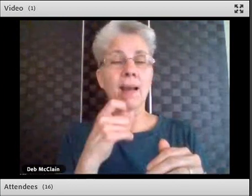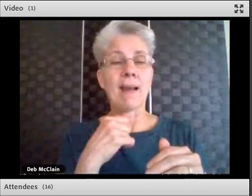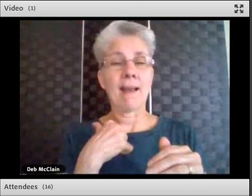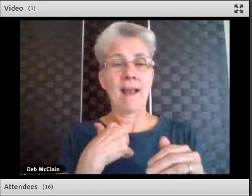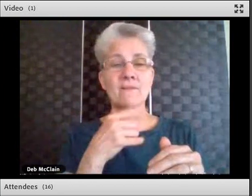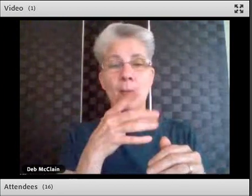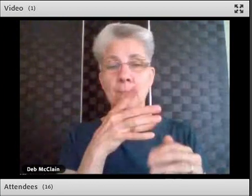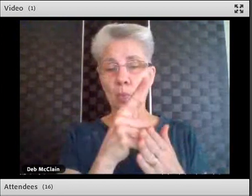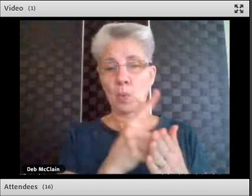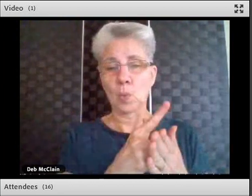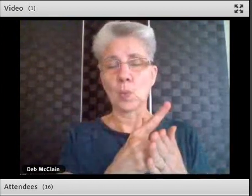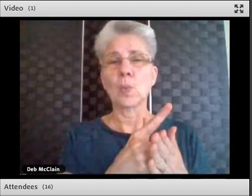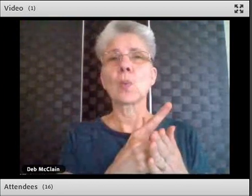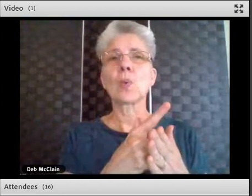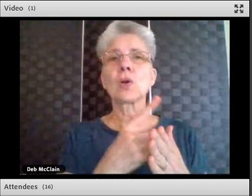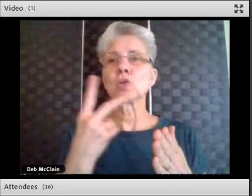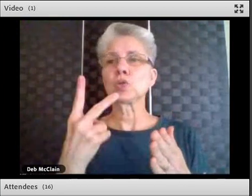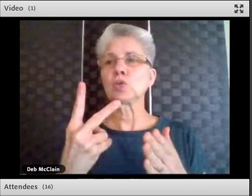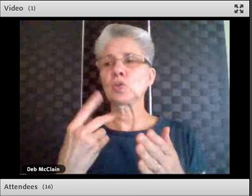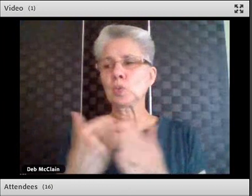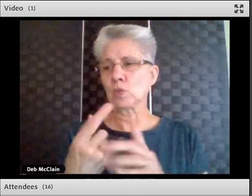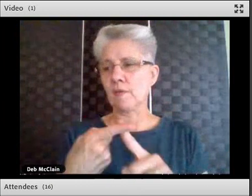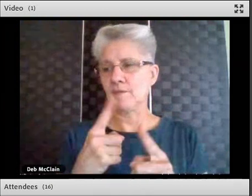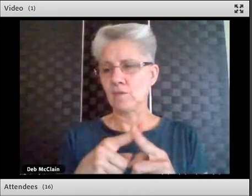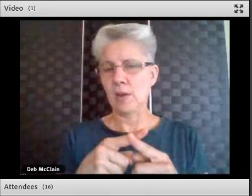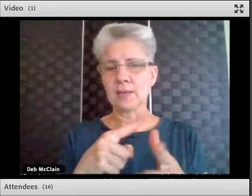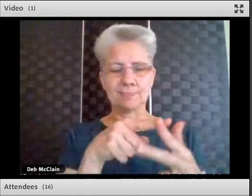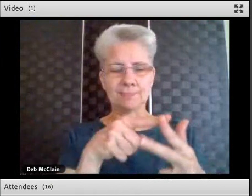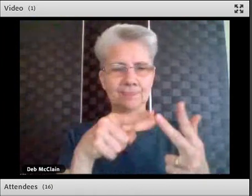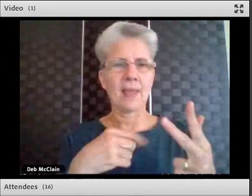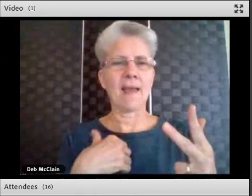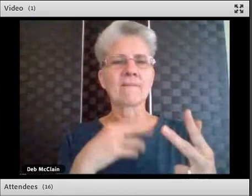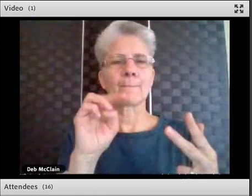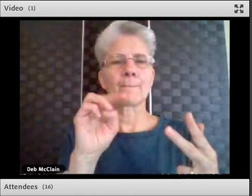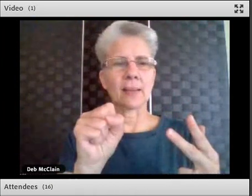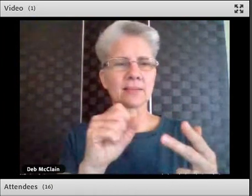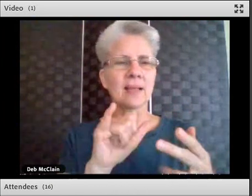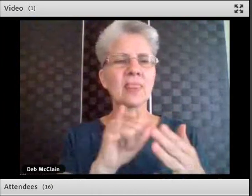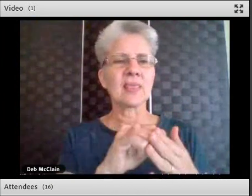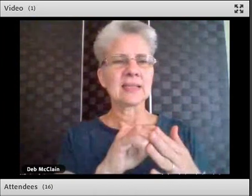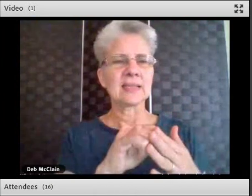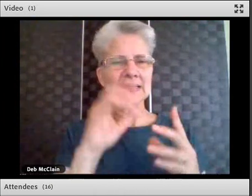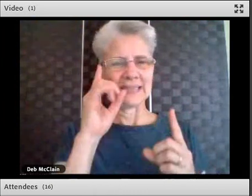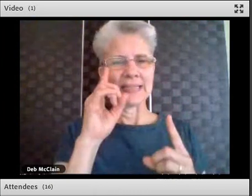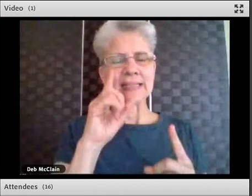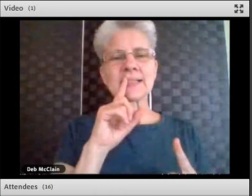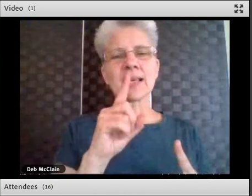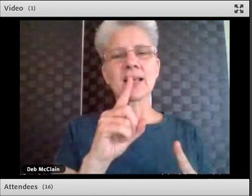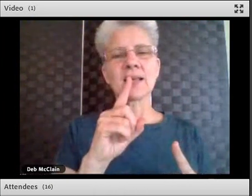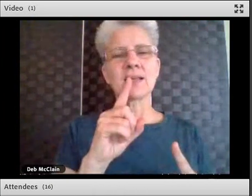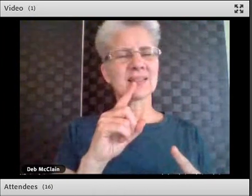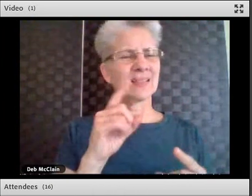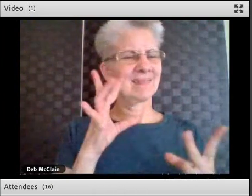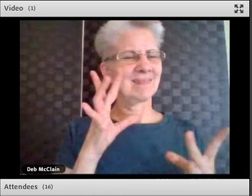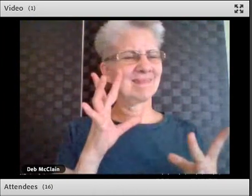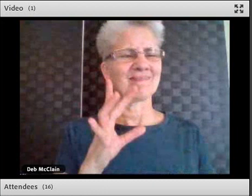have a mother-in-law and 2 close friends with MS, and this disease is a